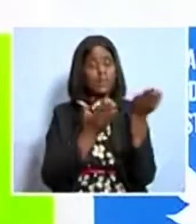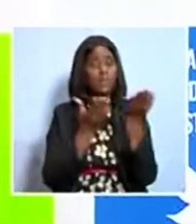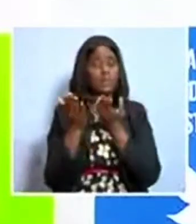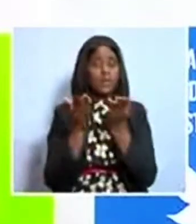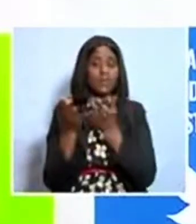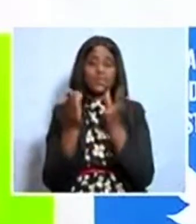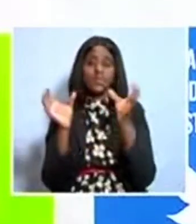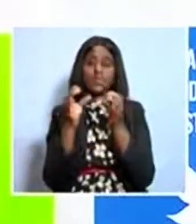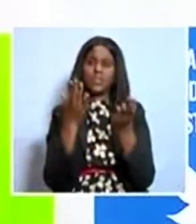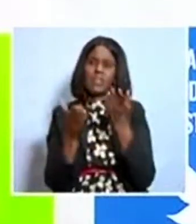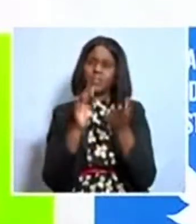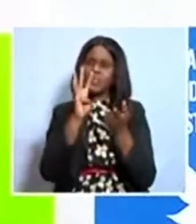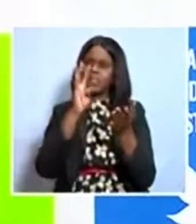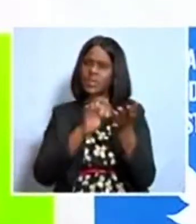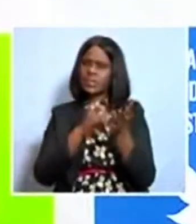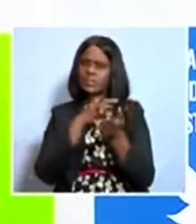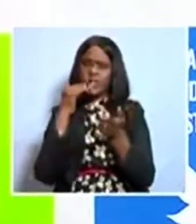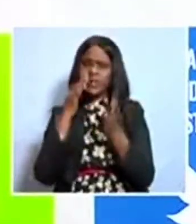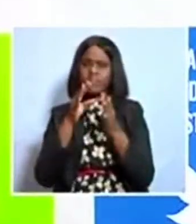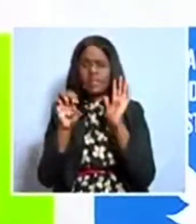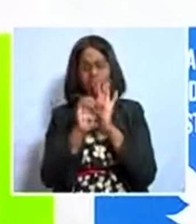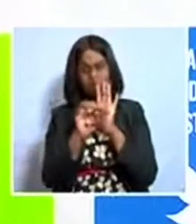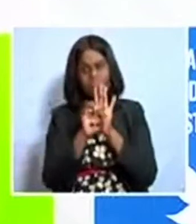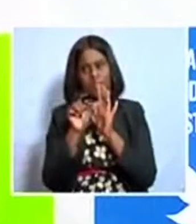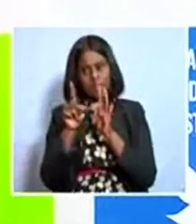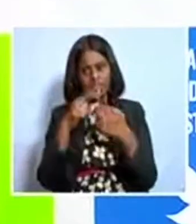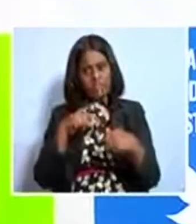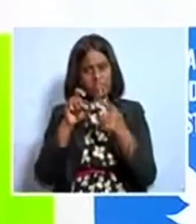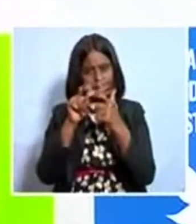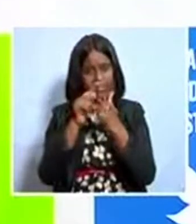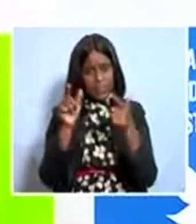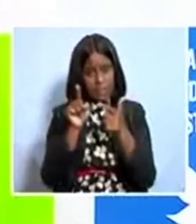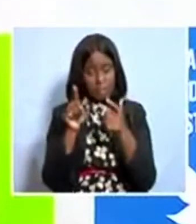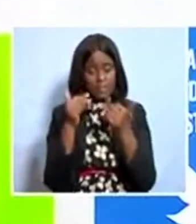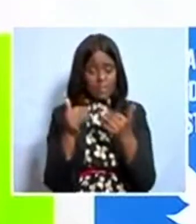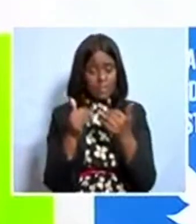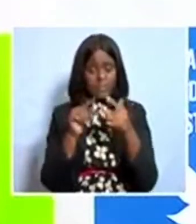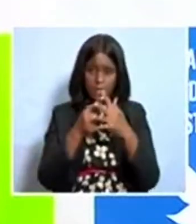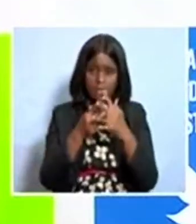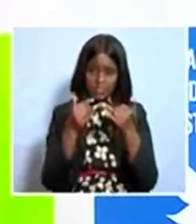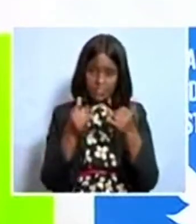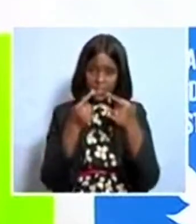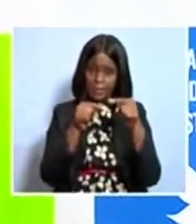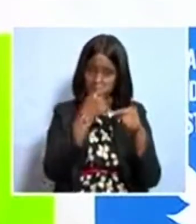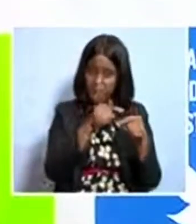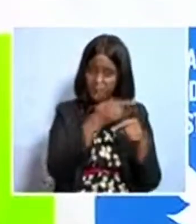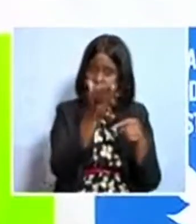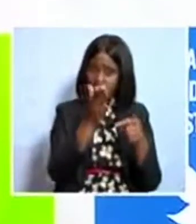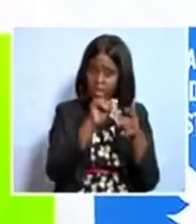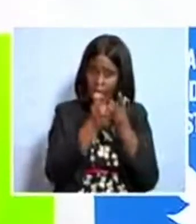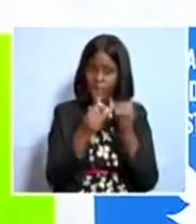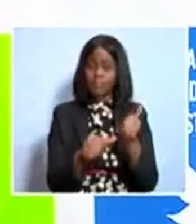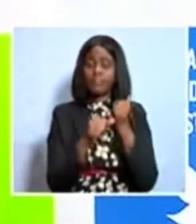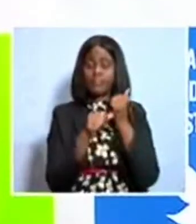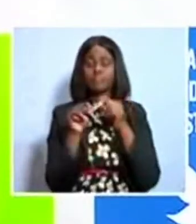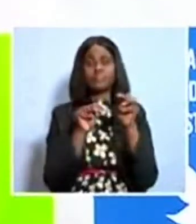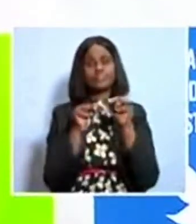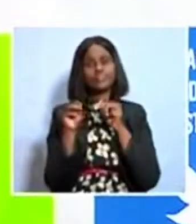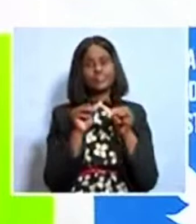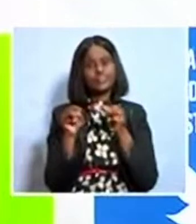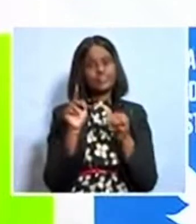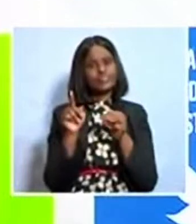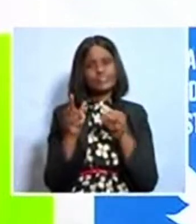community of up to 4,000 farmers, for instance. And those challenges really begin to take shape in terms of how does an agent even manage float in